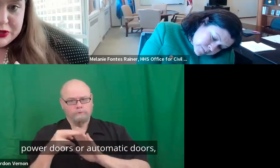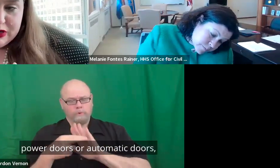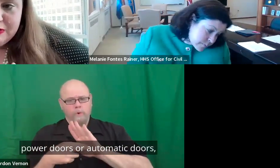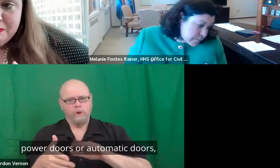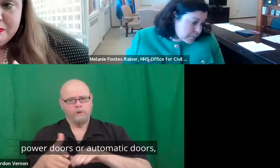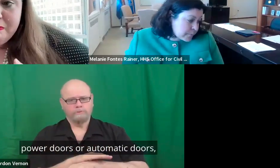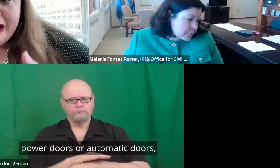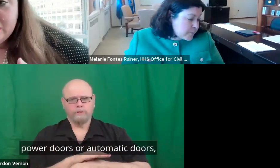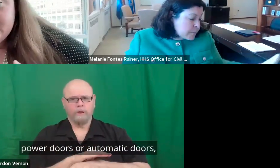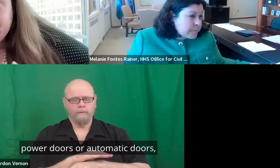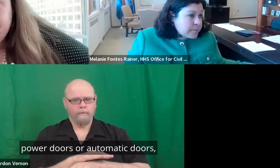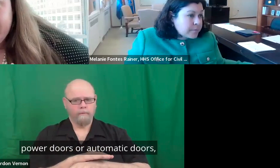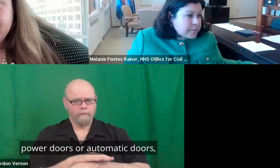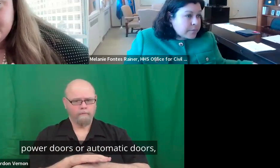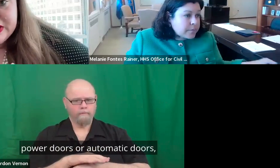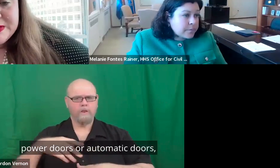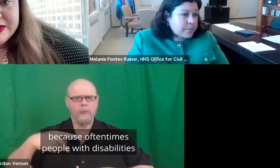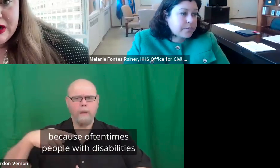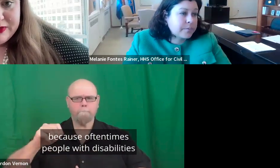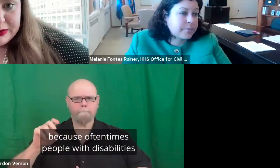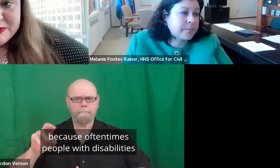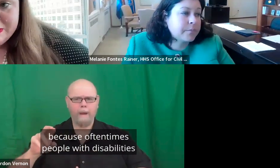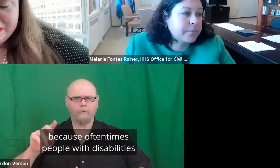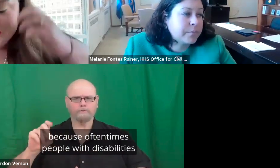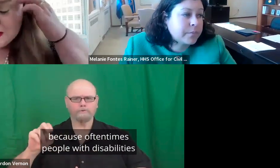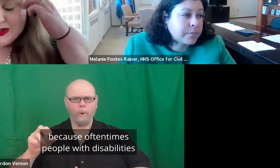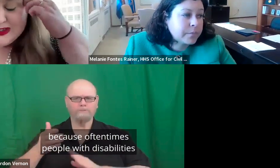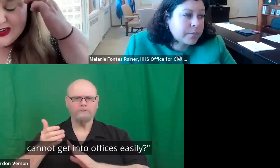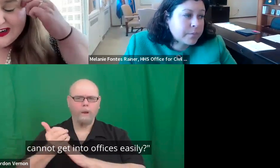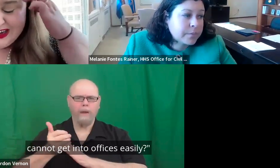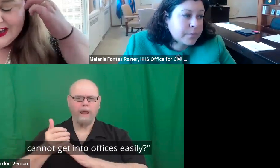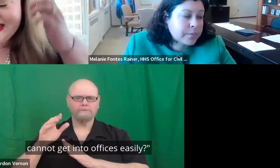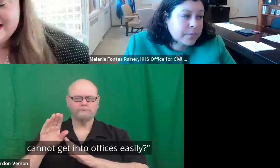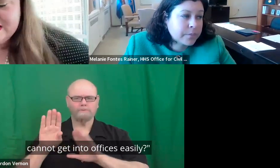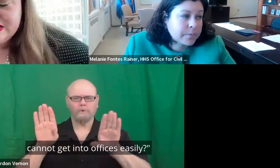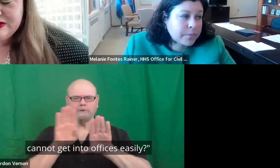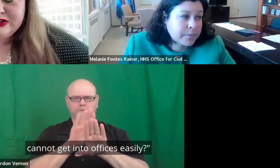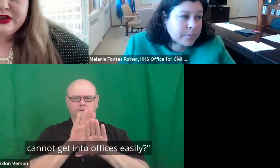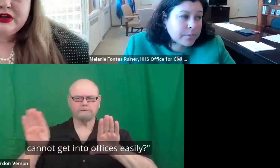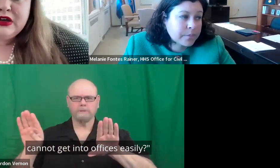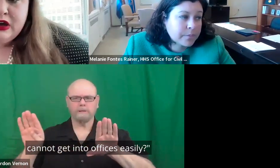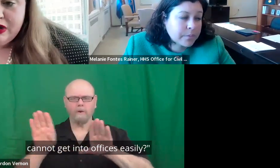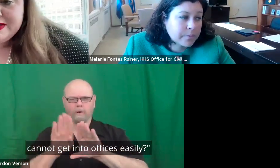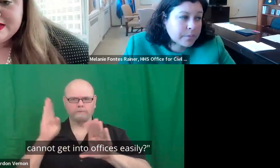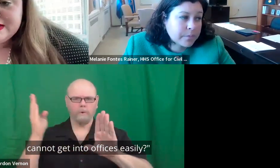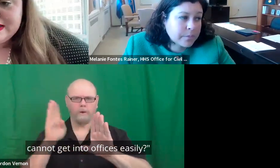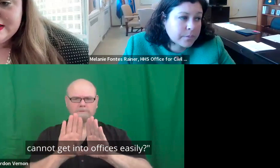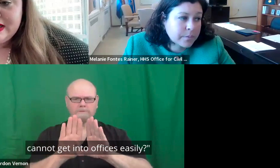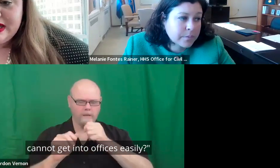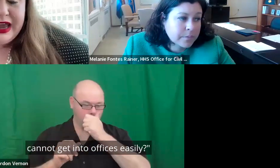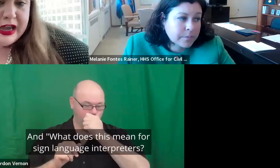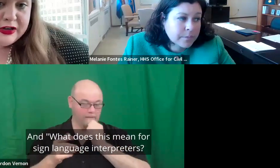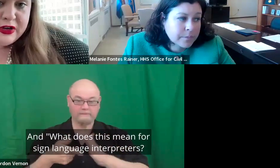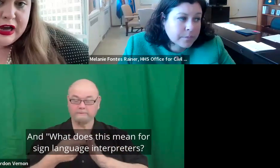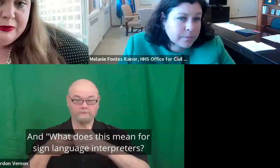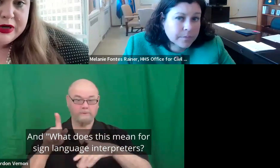power doors or automatic doors? Because oftentimes people with disabilities cannot get into offices